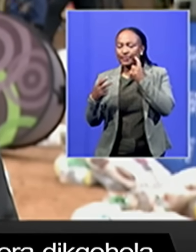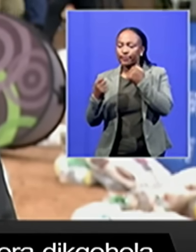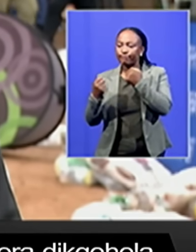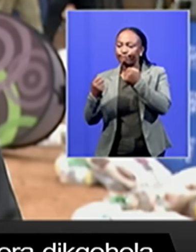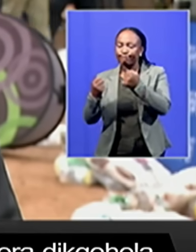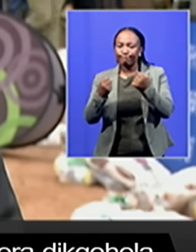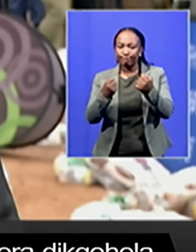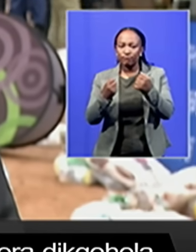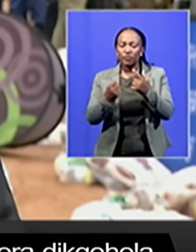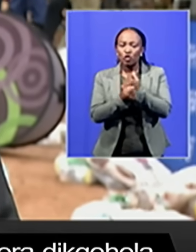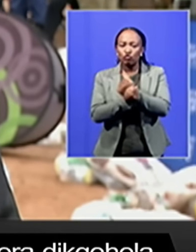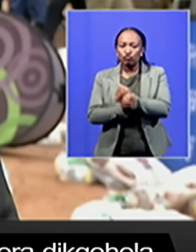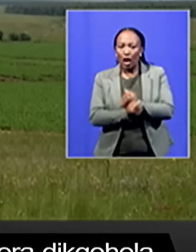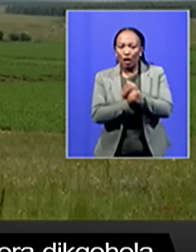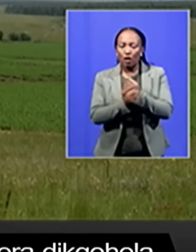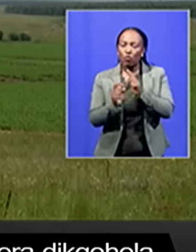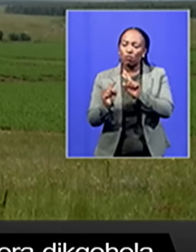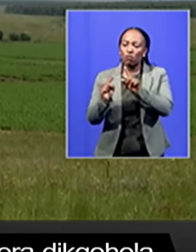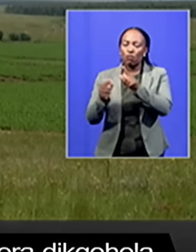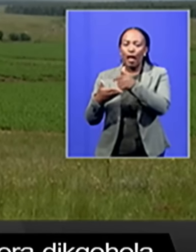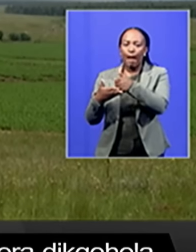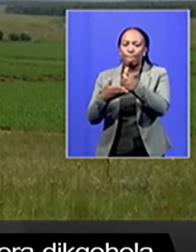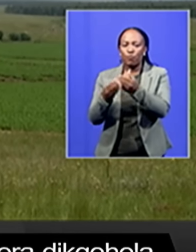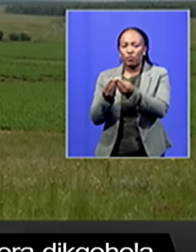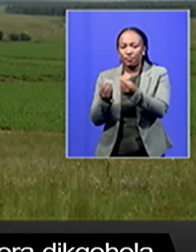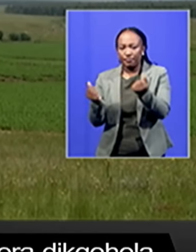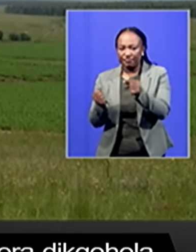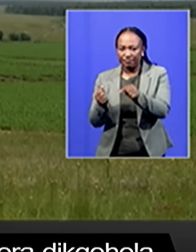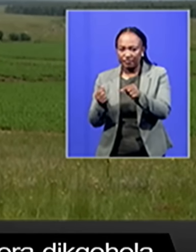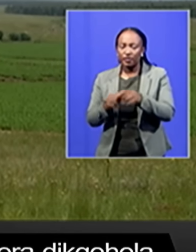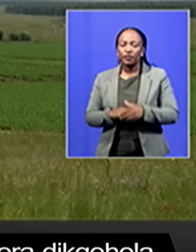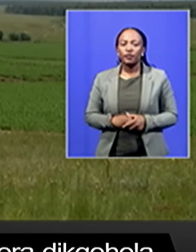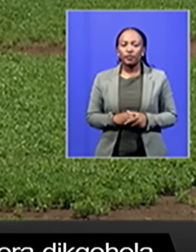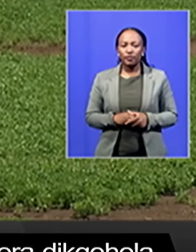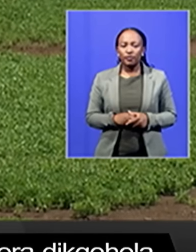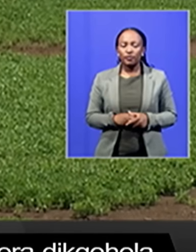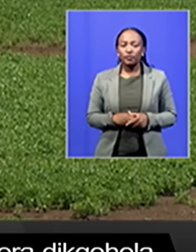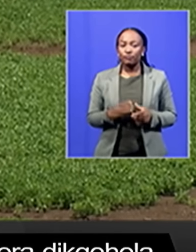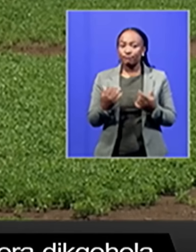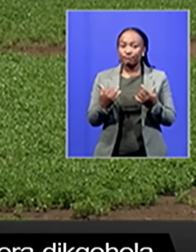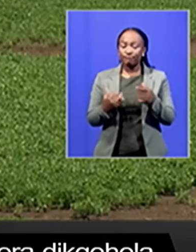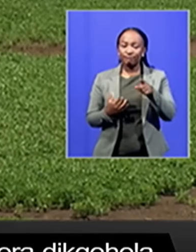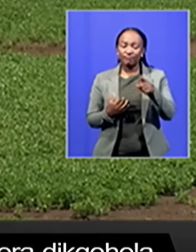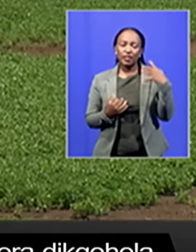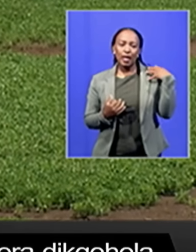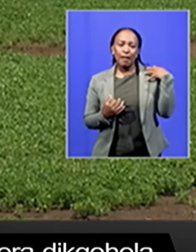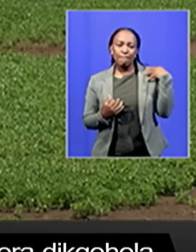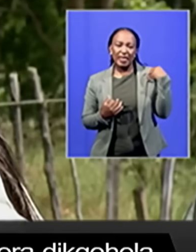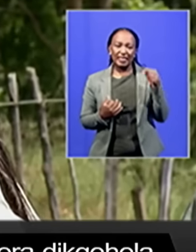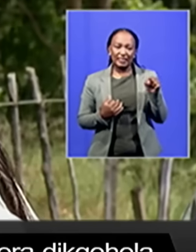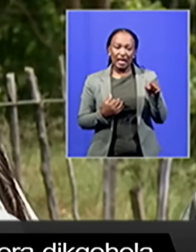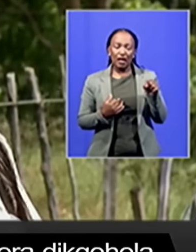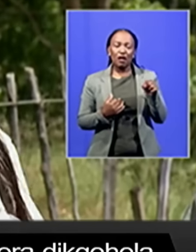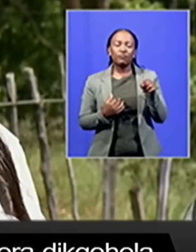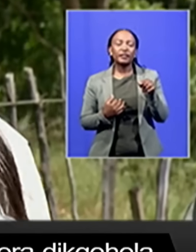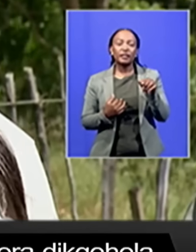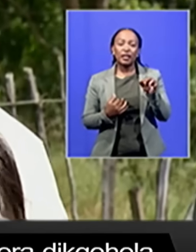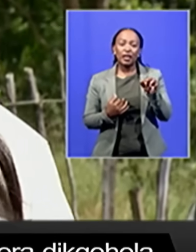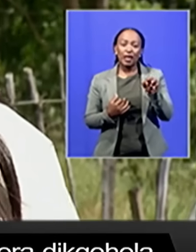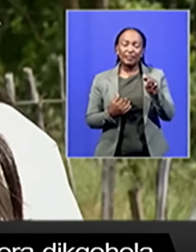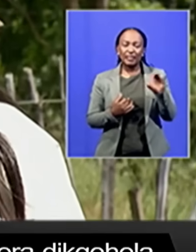trucks to come and deliver material. Ditaba di sa le mothating ona. Letona la temo Mpumalanga Khethiwe Moeketsi o